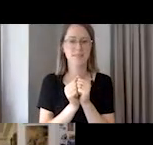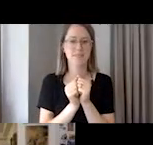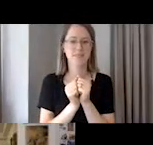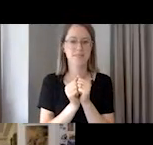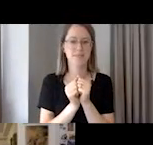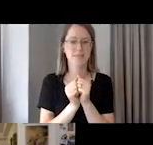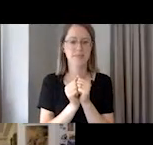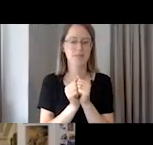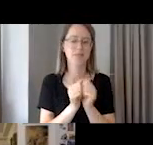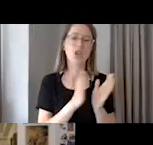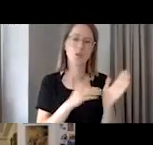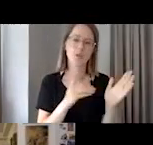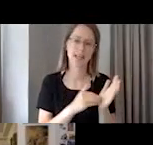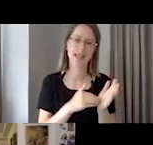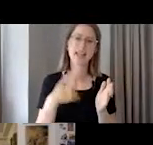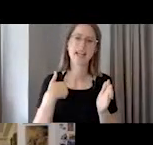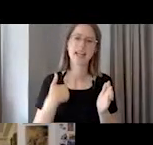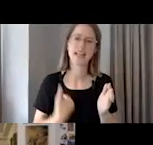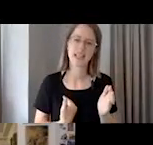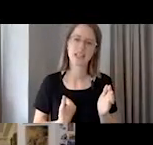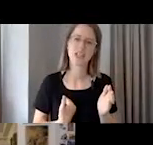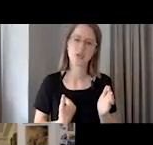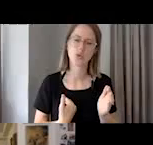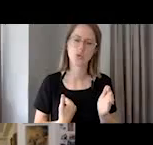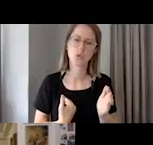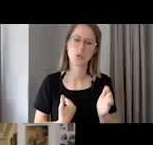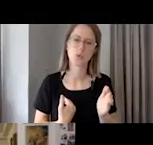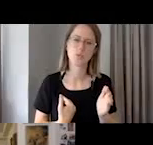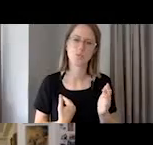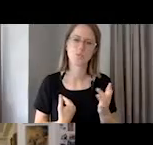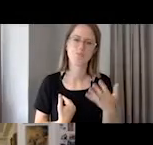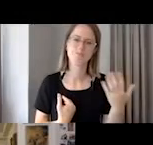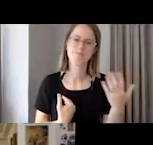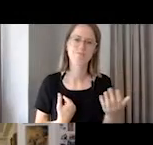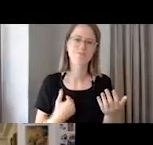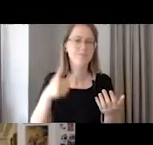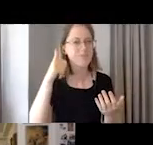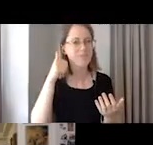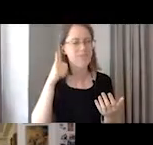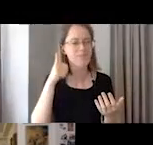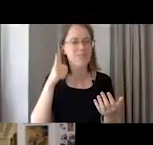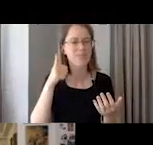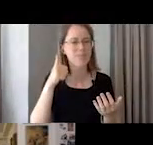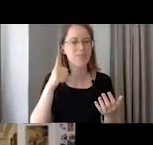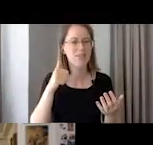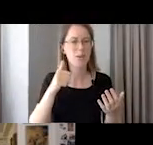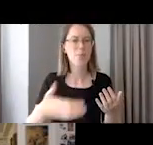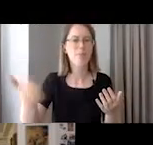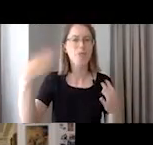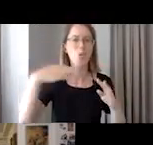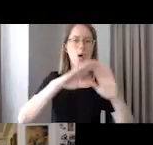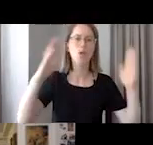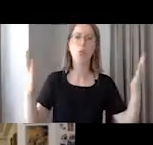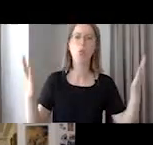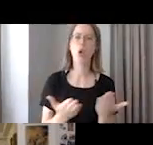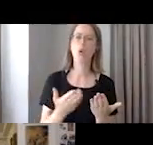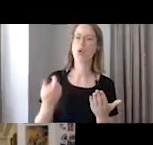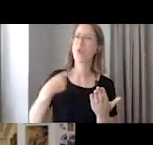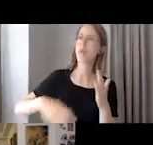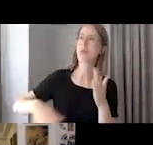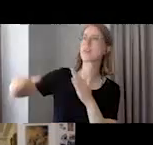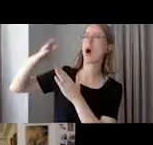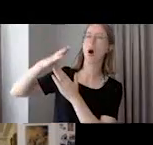New Zealand needs to recognize that it is losing its standing on the world scene if it